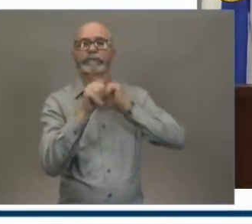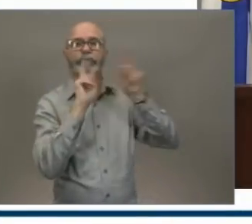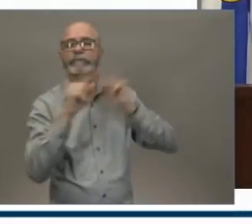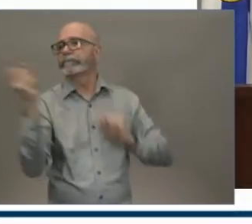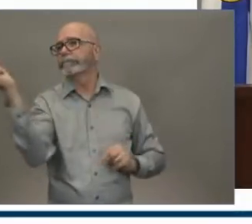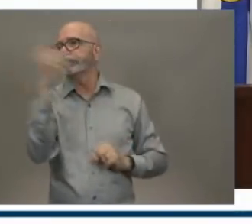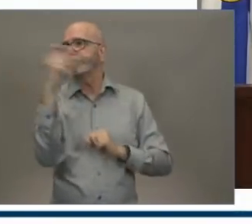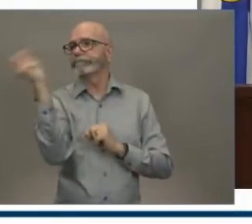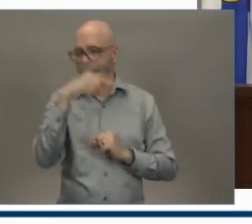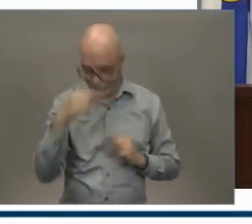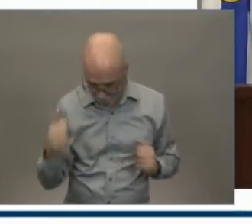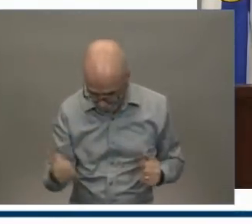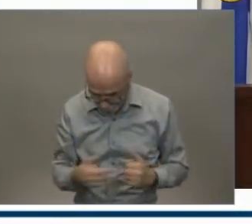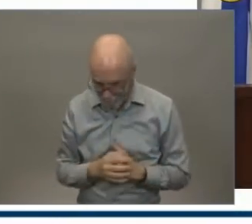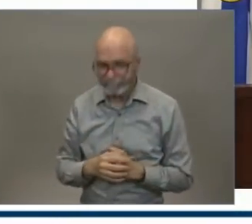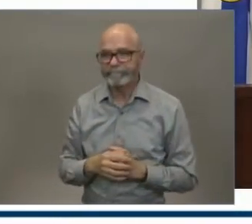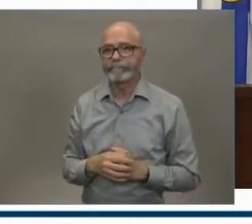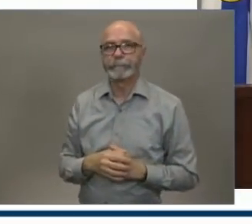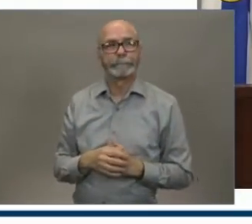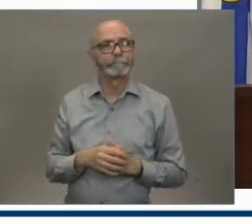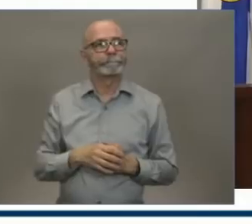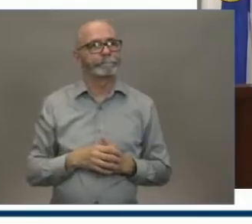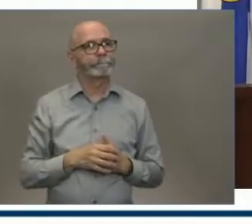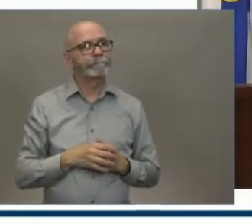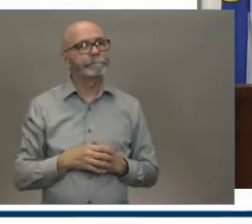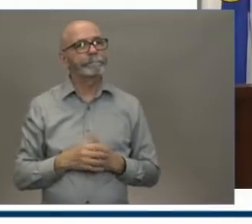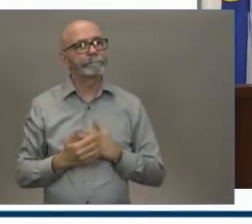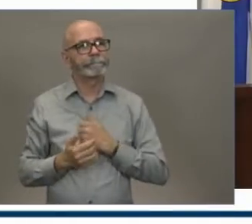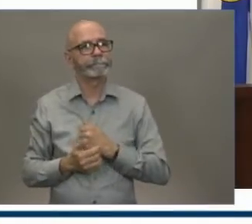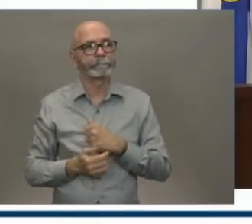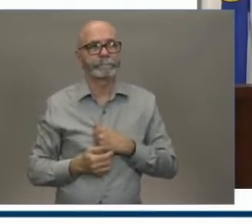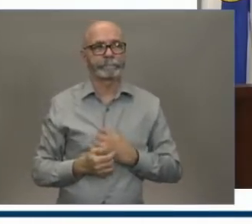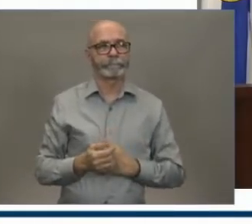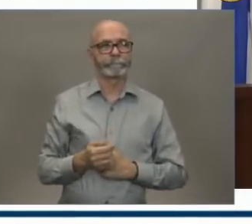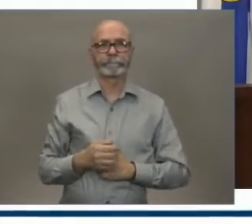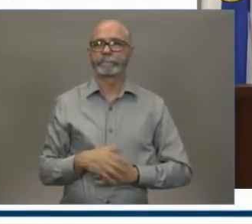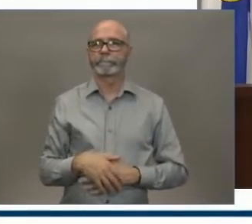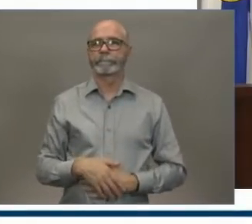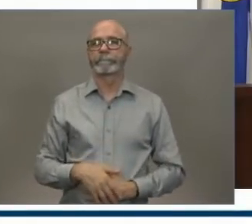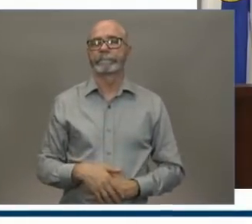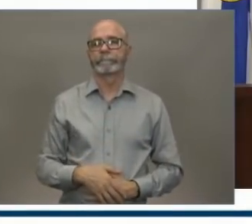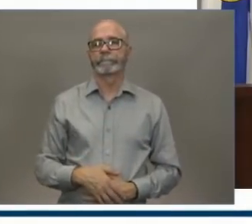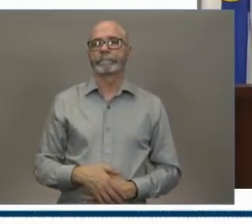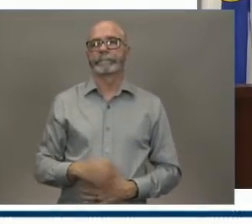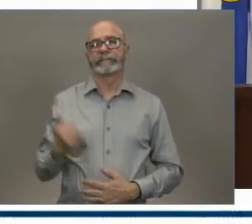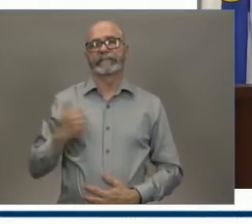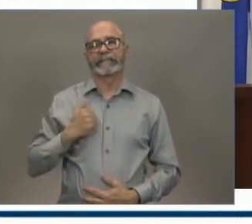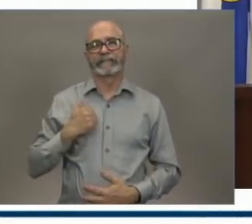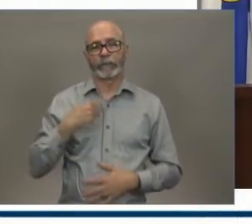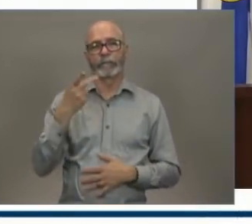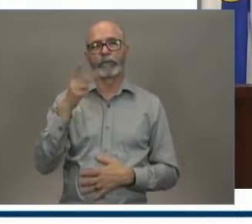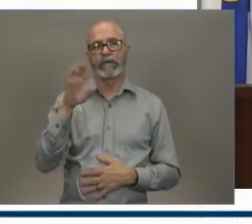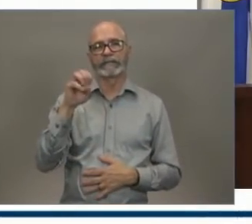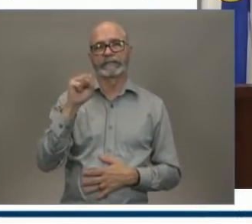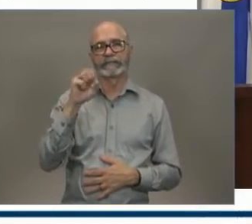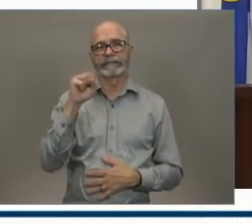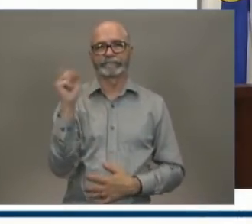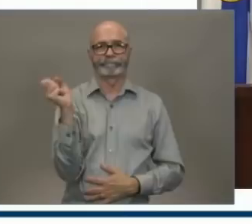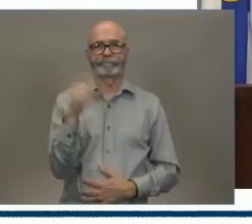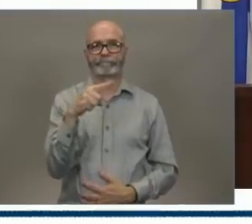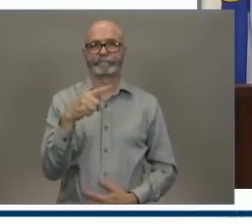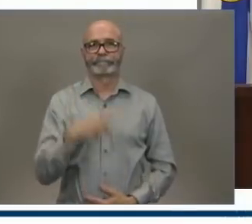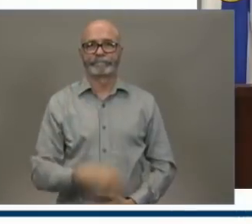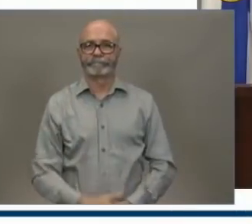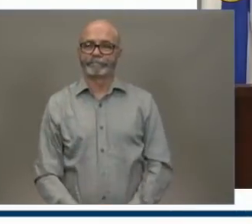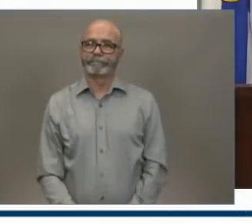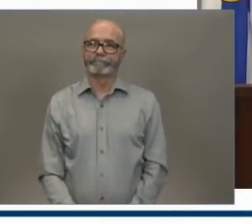follow-up from reporters on the phone in the allotted time that we have for today. We'll start with Keith Doucette from the Canadian Press. Go ahead, Keith. Good afternoon,